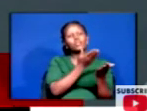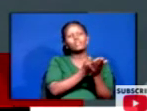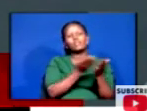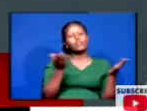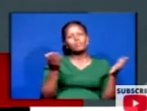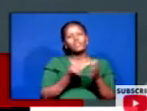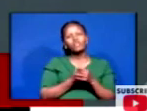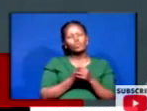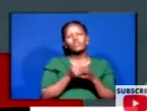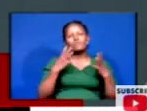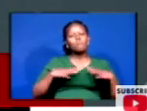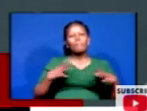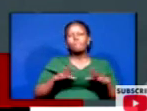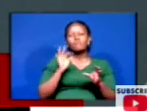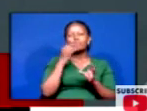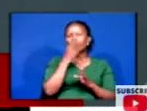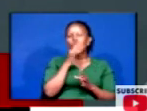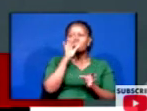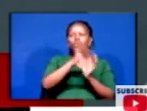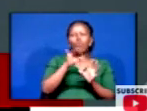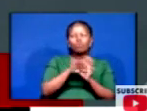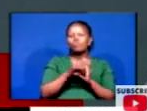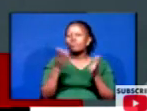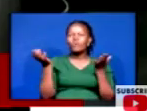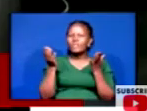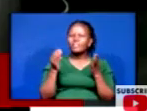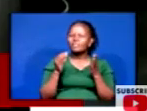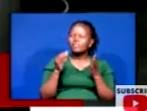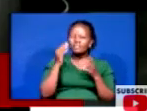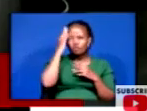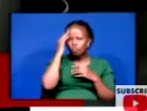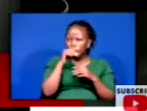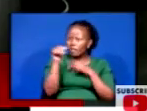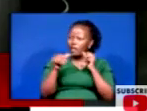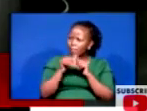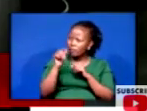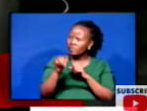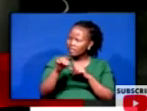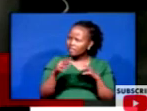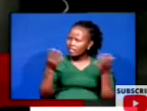How do the wananchi, the voter, you know, reconcile this? Yeah, and